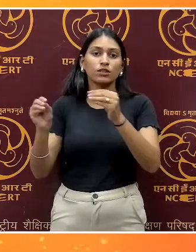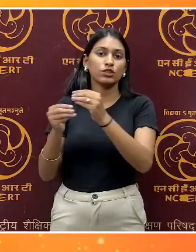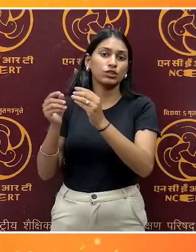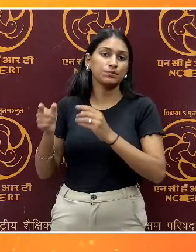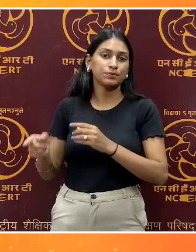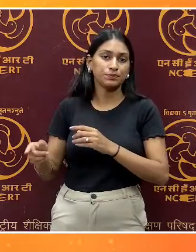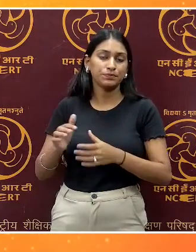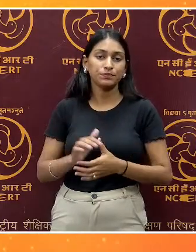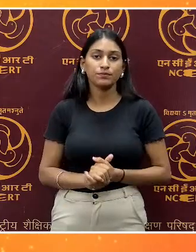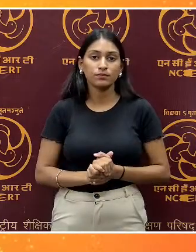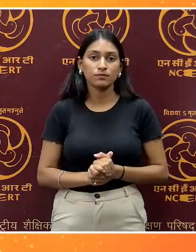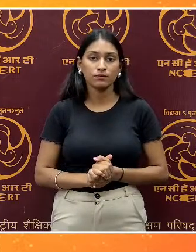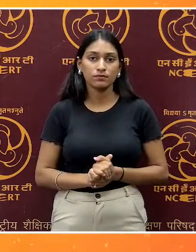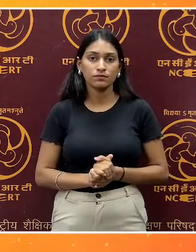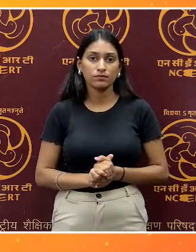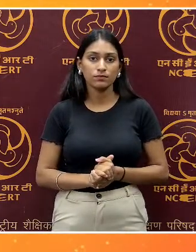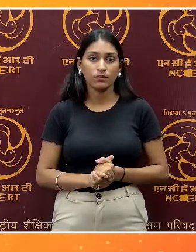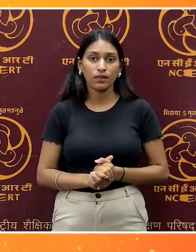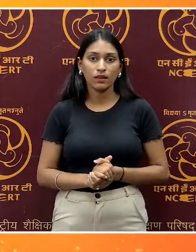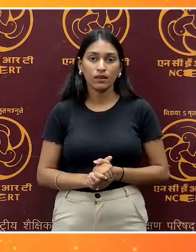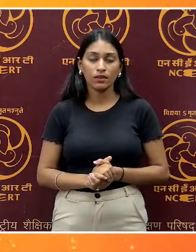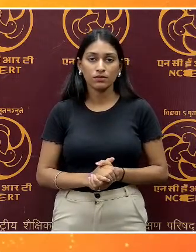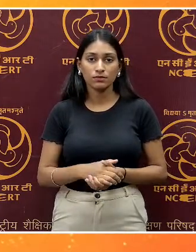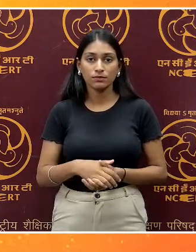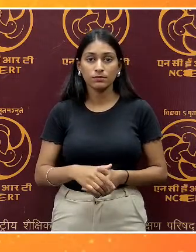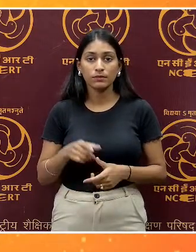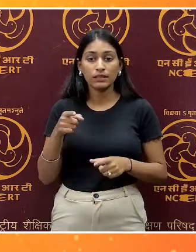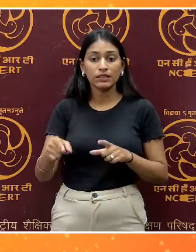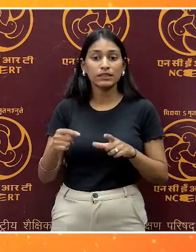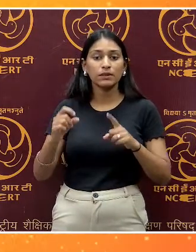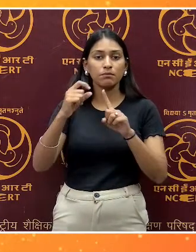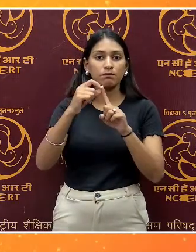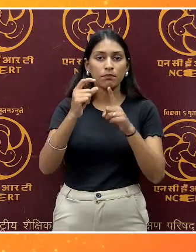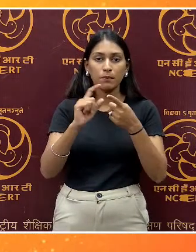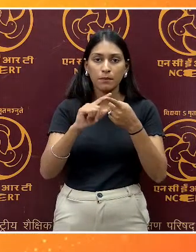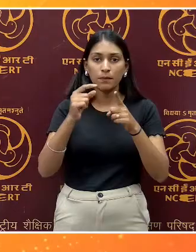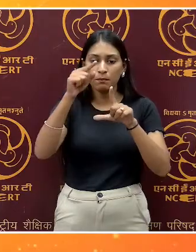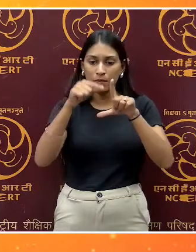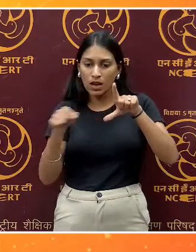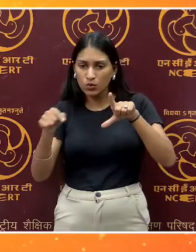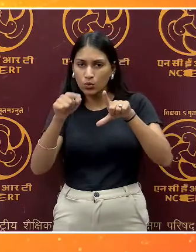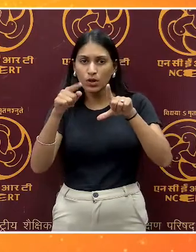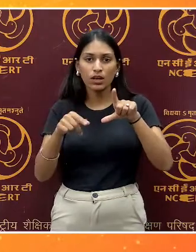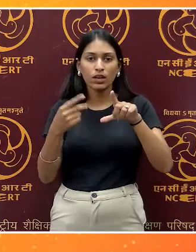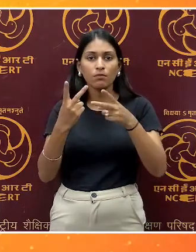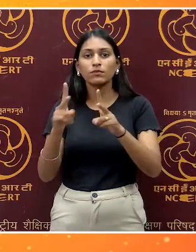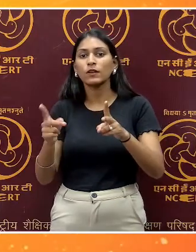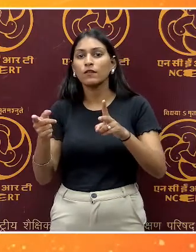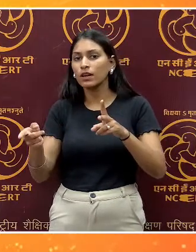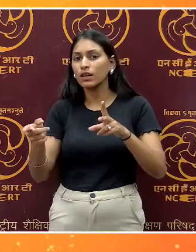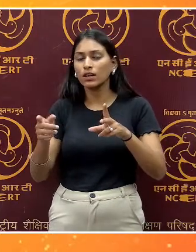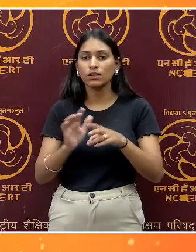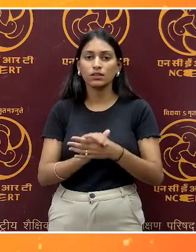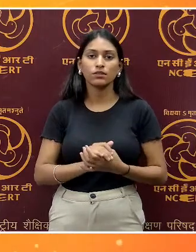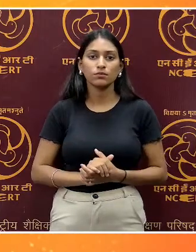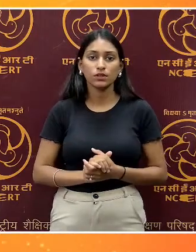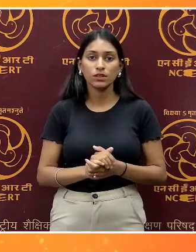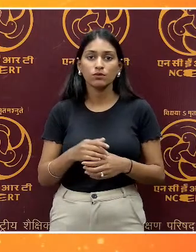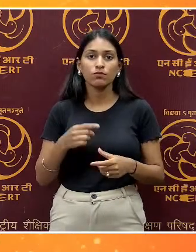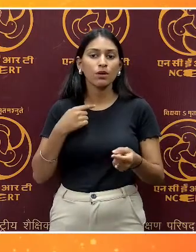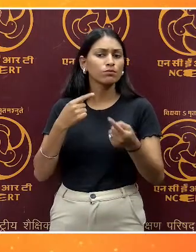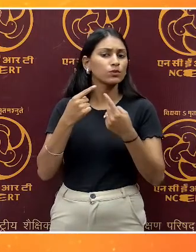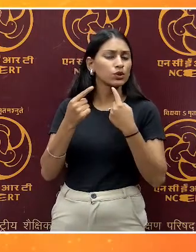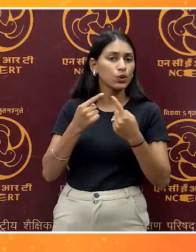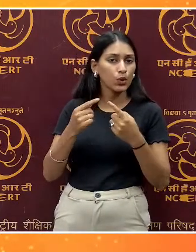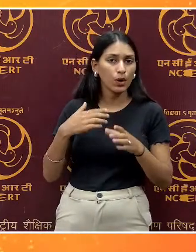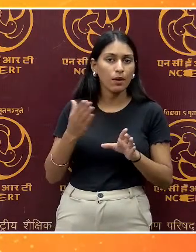can see we have two laws, parallelogram law of vector addition and triangle law of vector addition. We will talk about one law